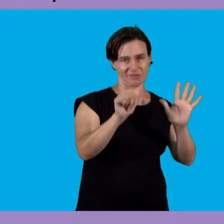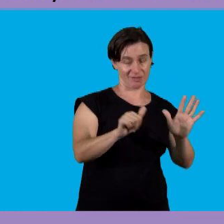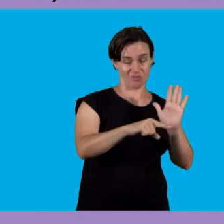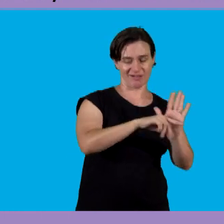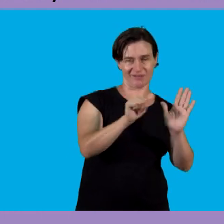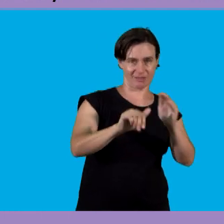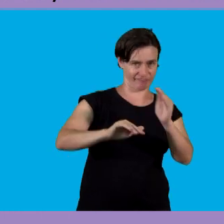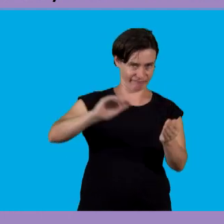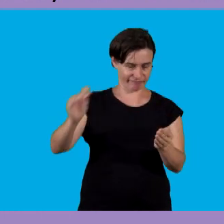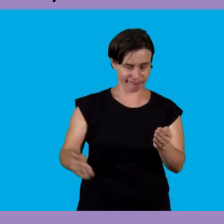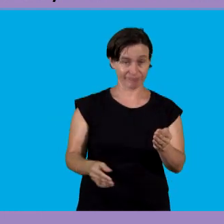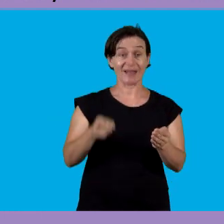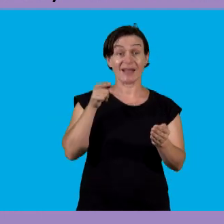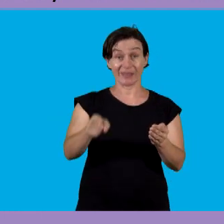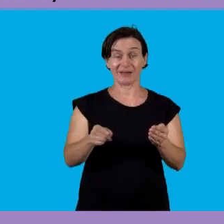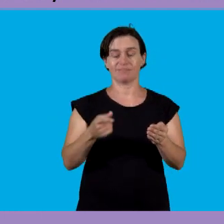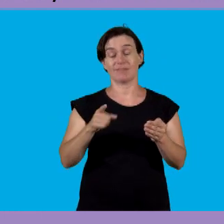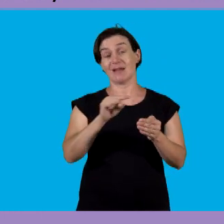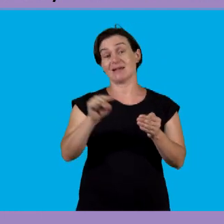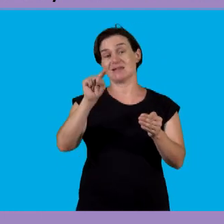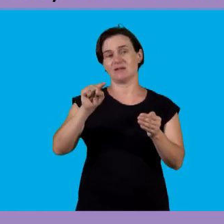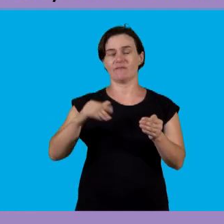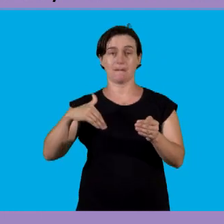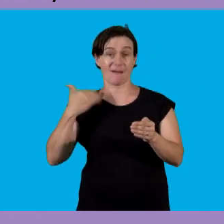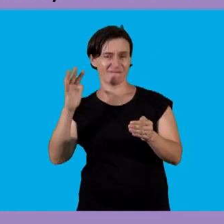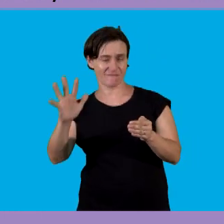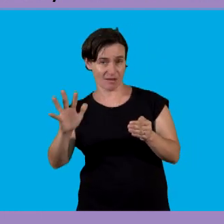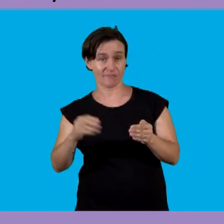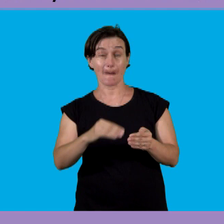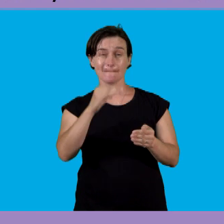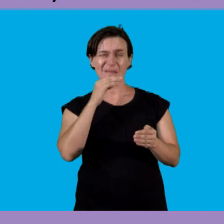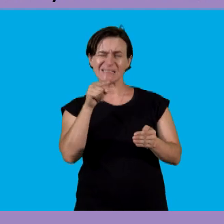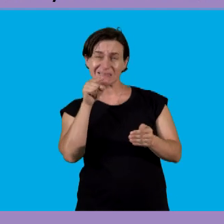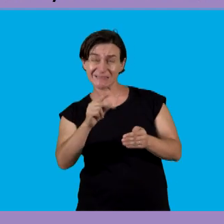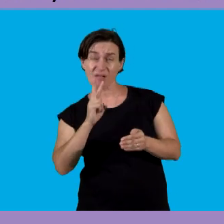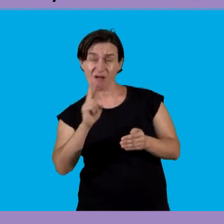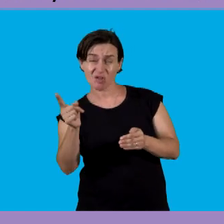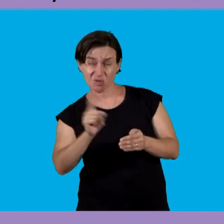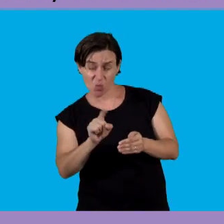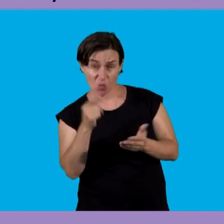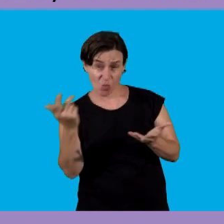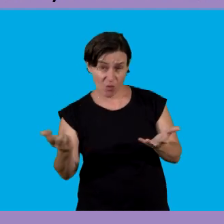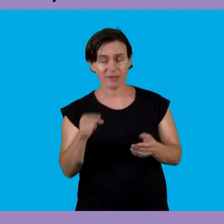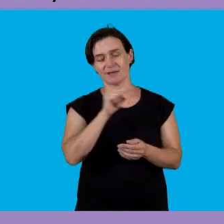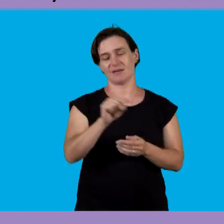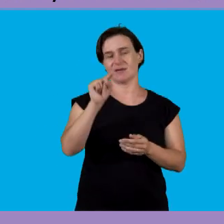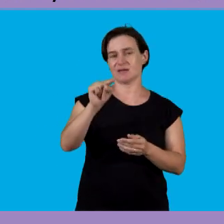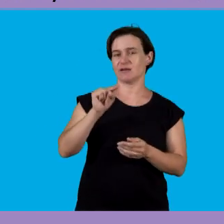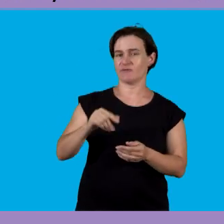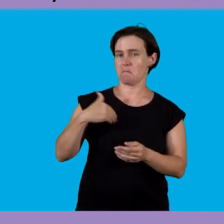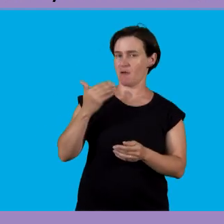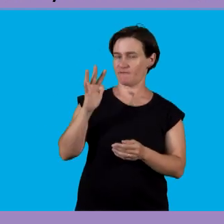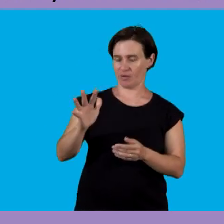6 and then divide the answer by 5. So whatever answer we get from